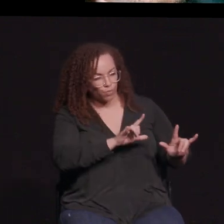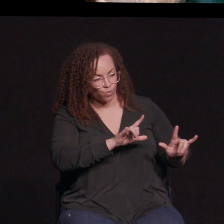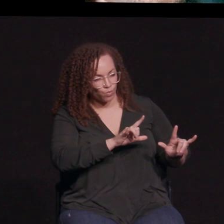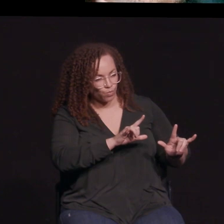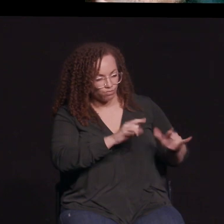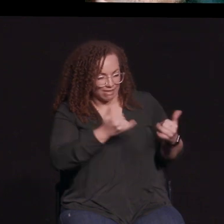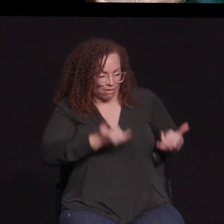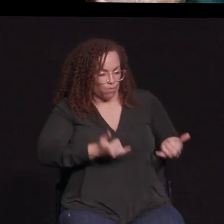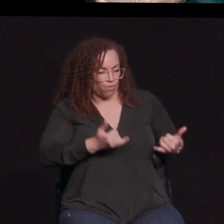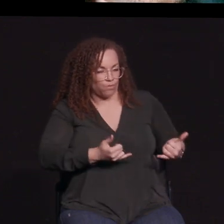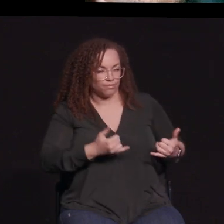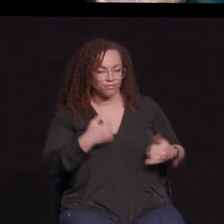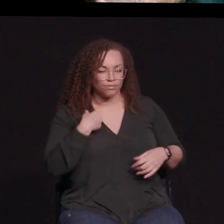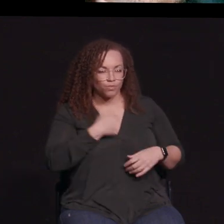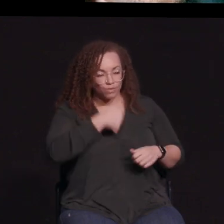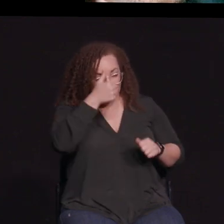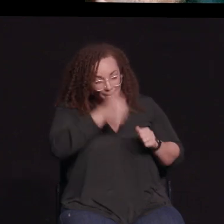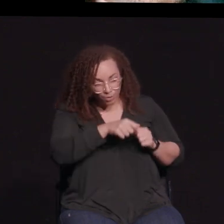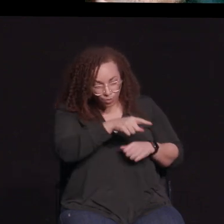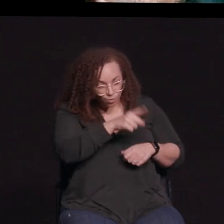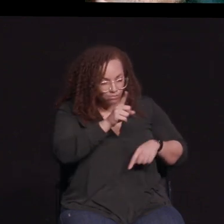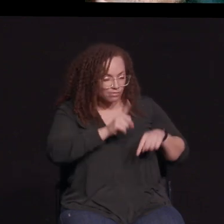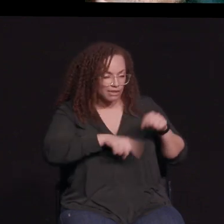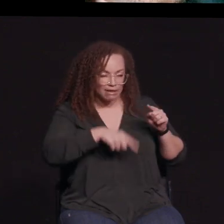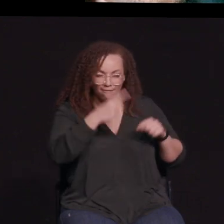We remember you and we cannot forget you.